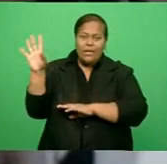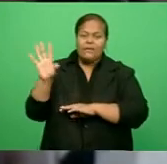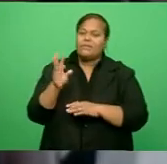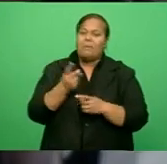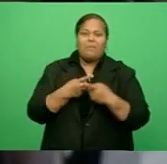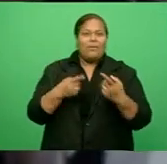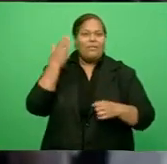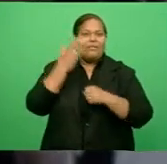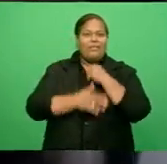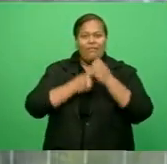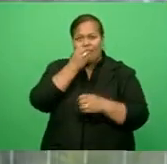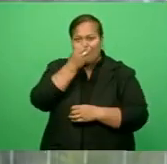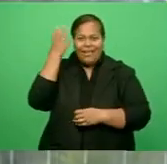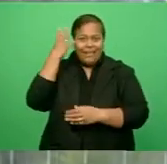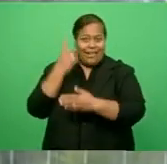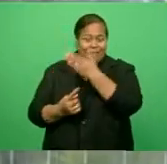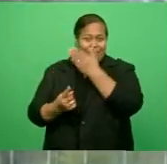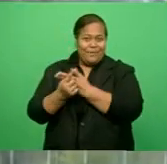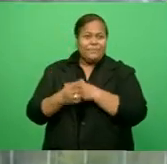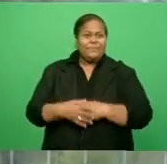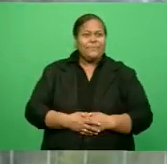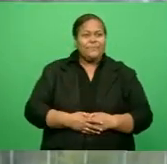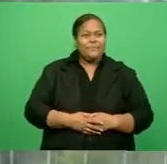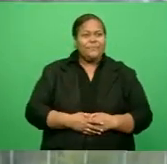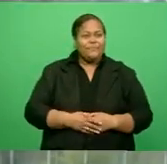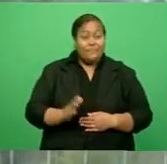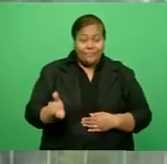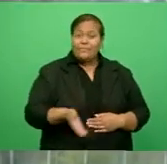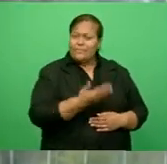never forget. Independence Day is a very unique day.